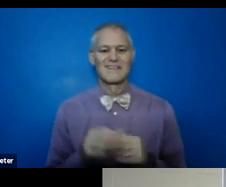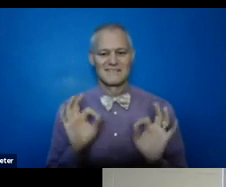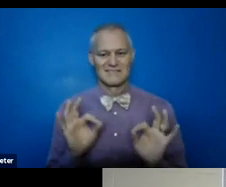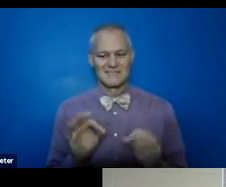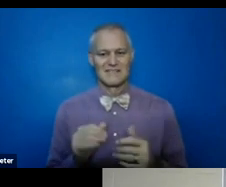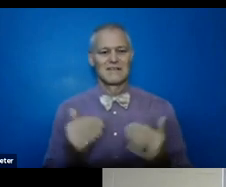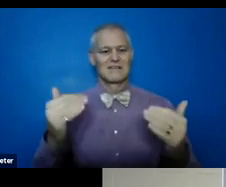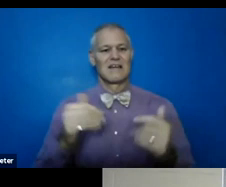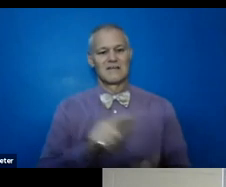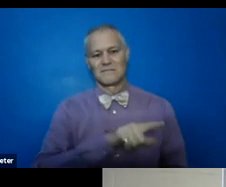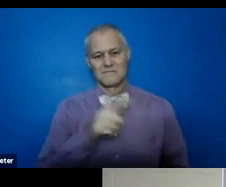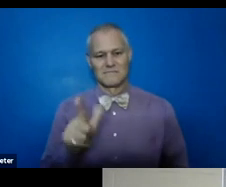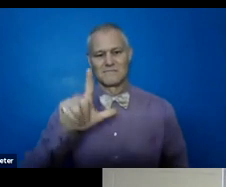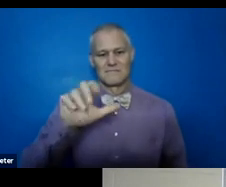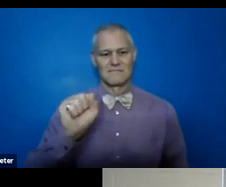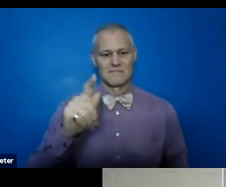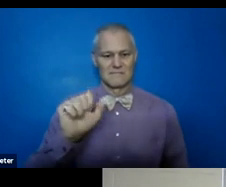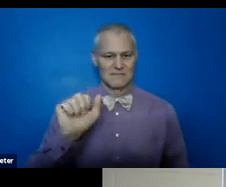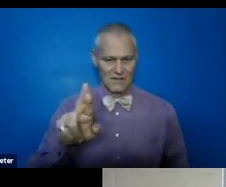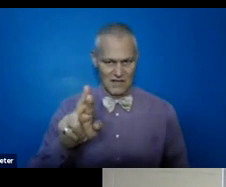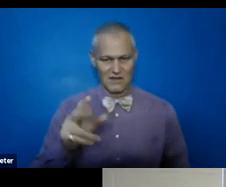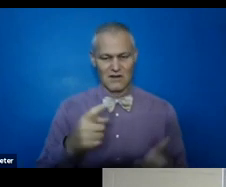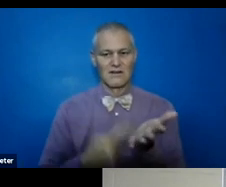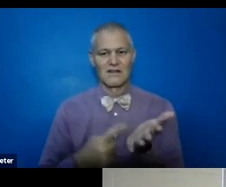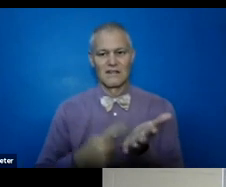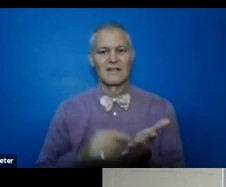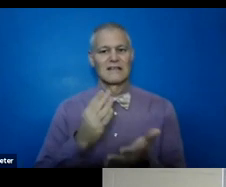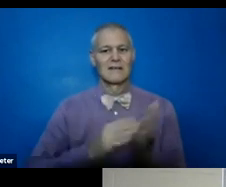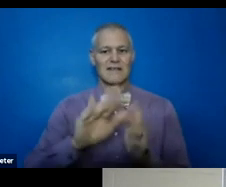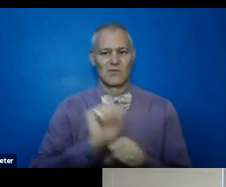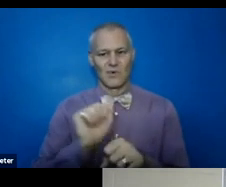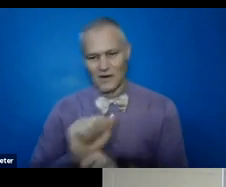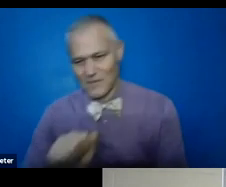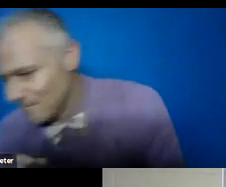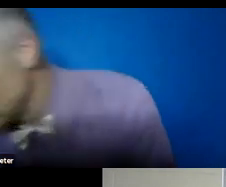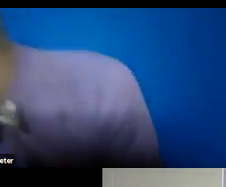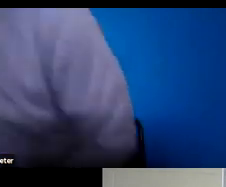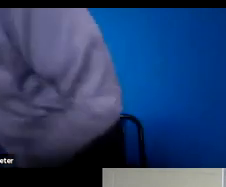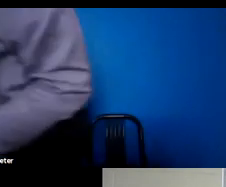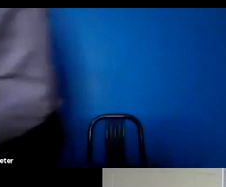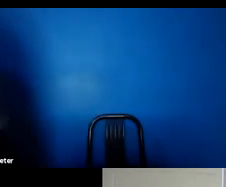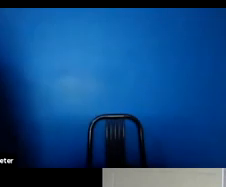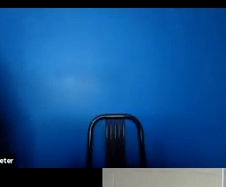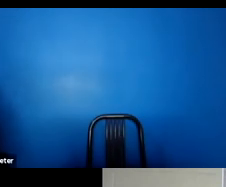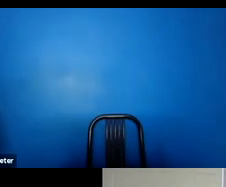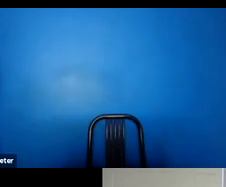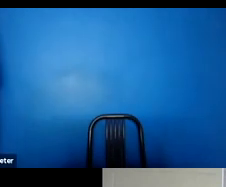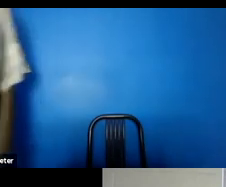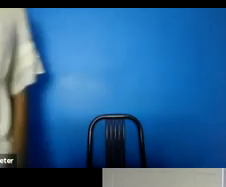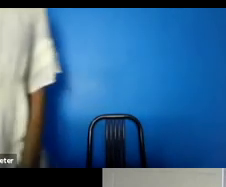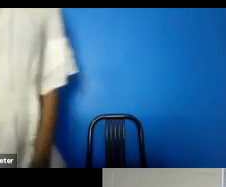like to turn to Lester to talk about some of his work. Uh, Peace and blessings